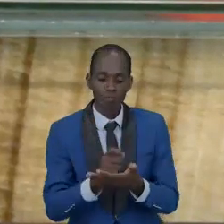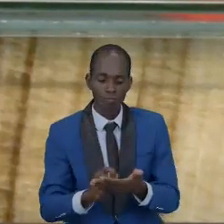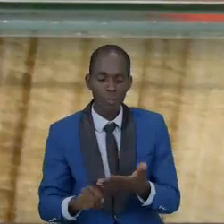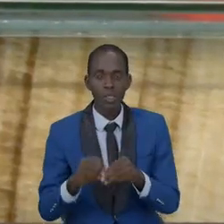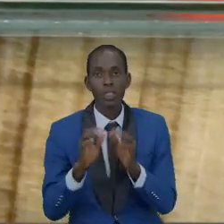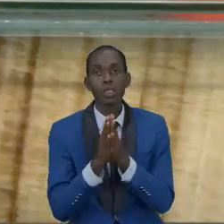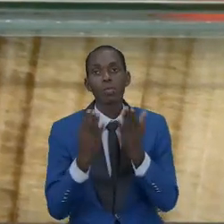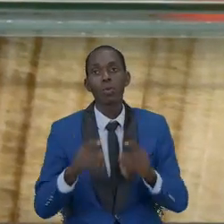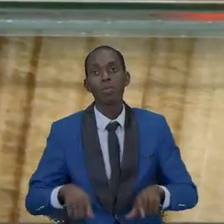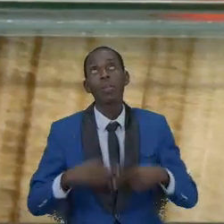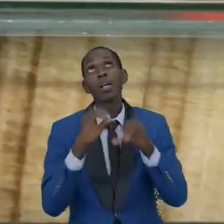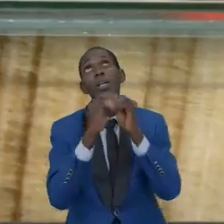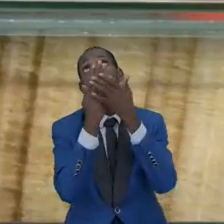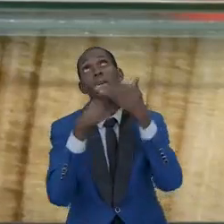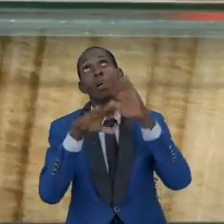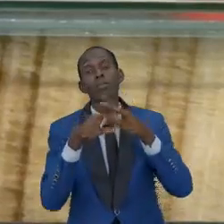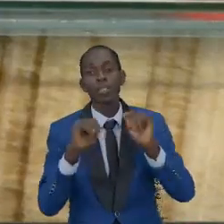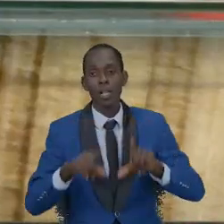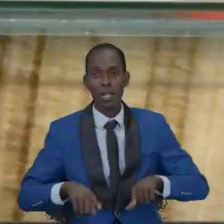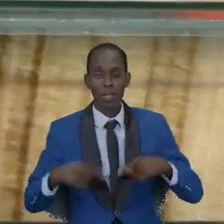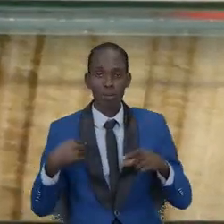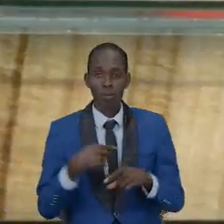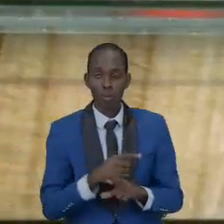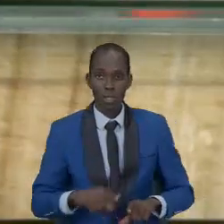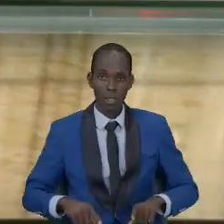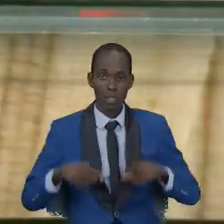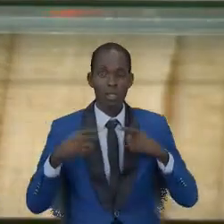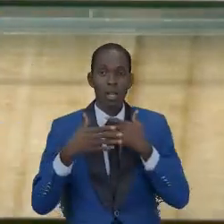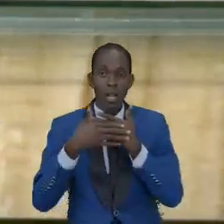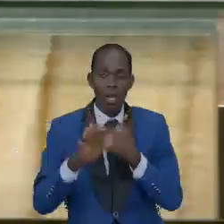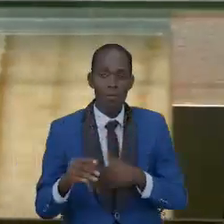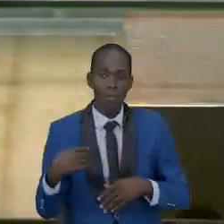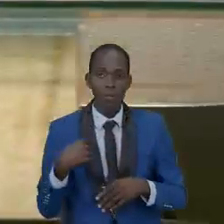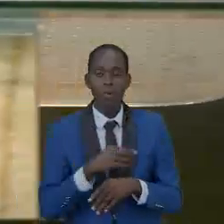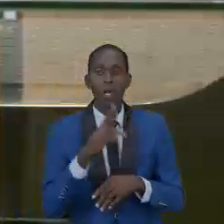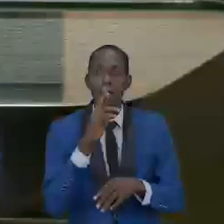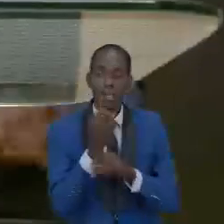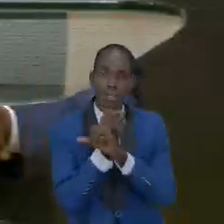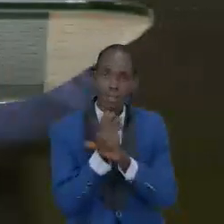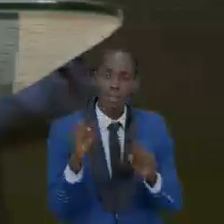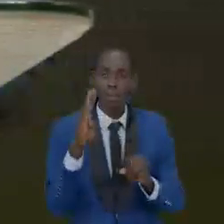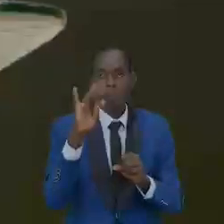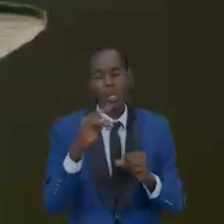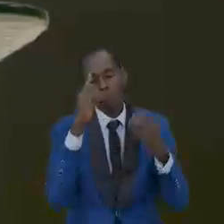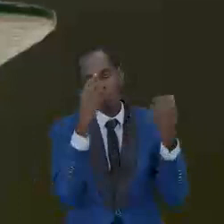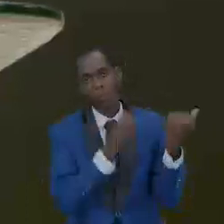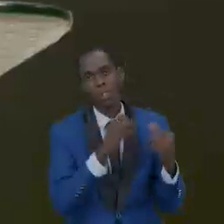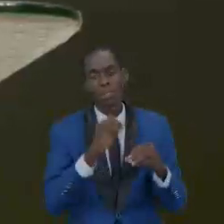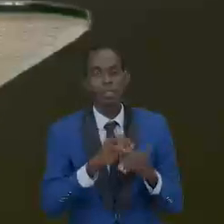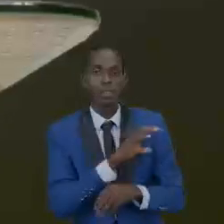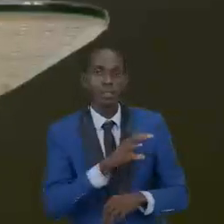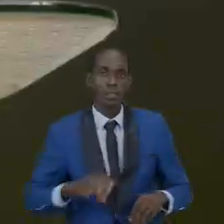book of life in heaven, the life we live after we're justified by faith in Christ.